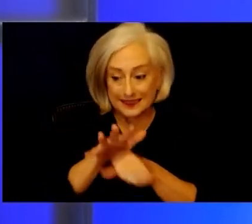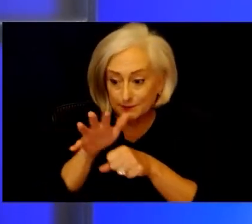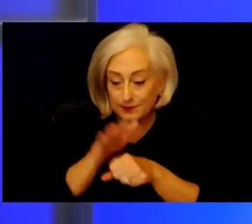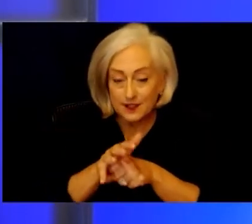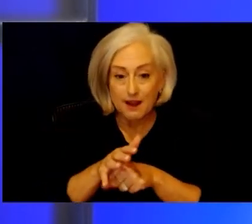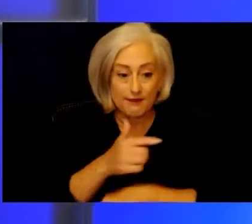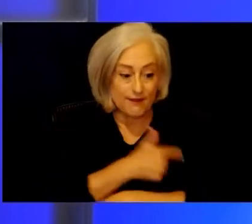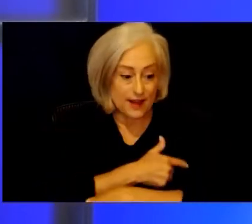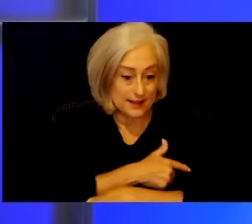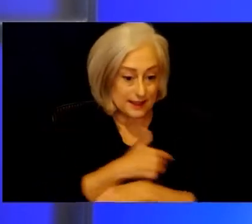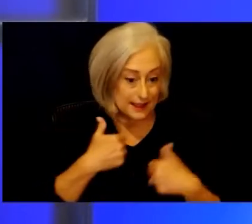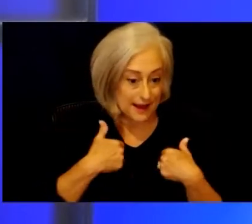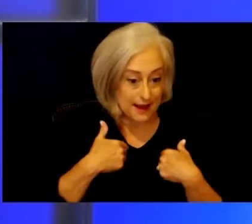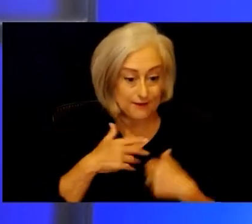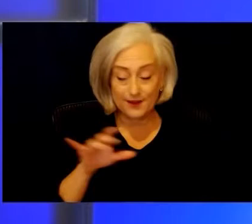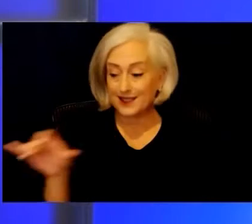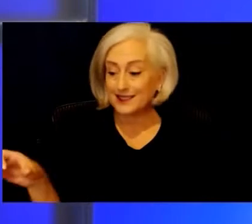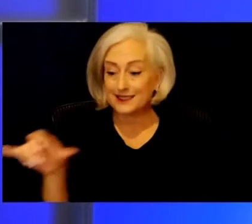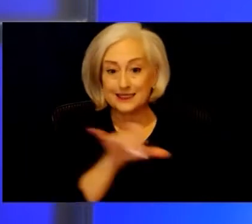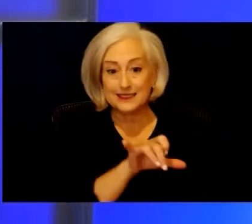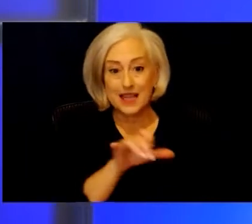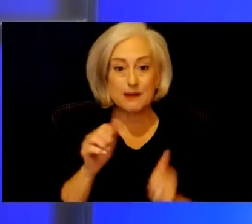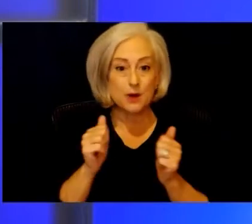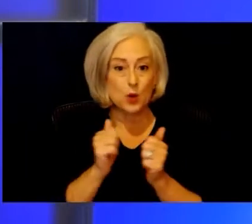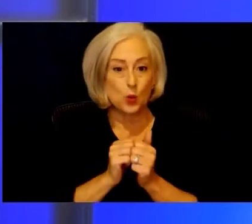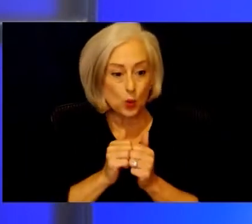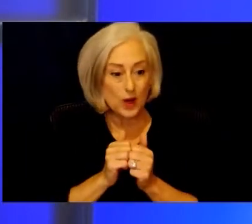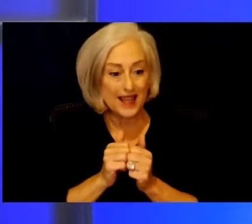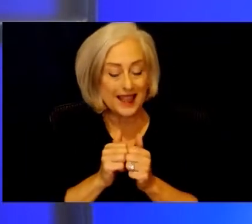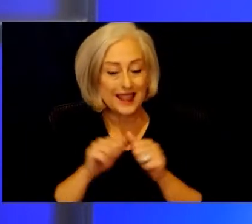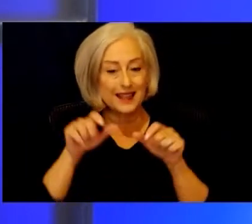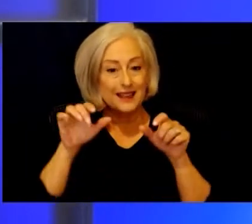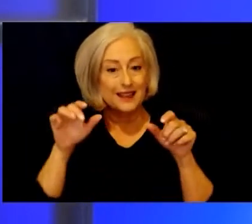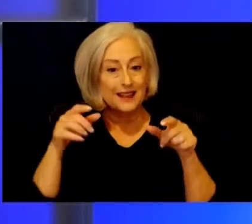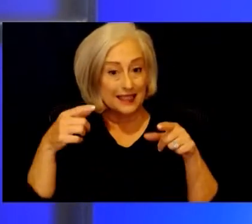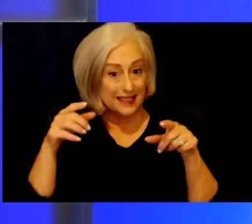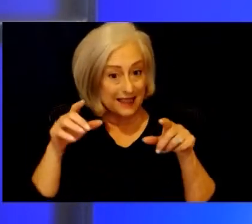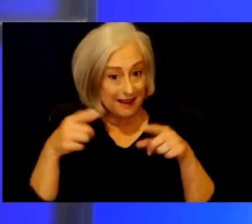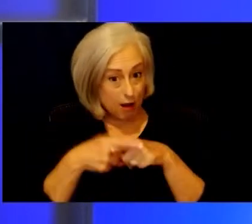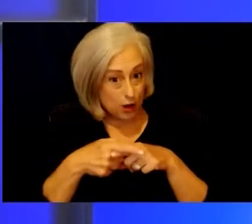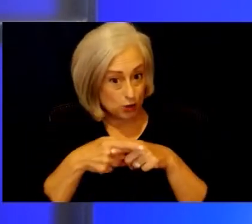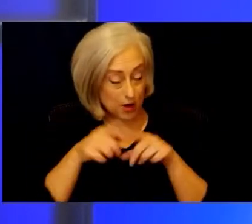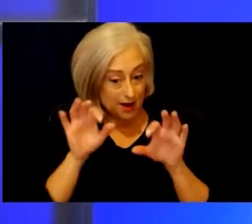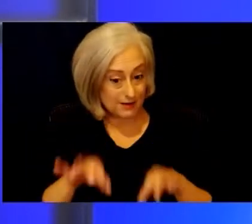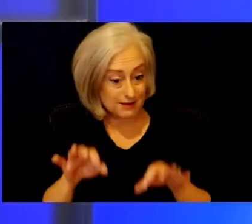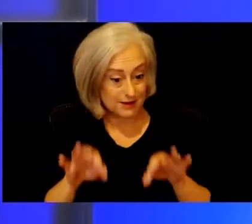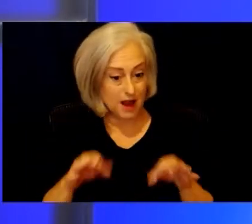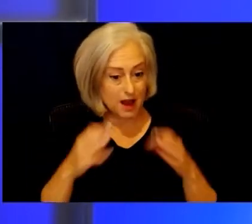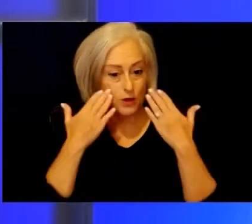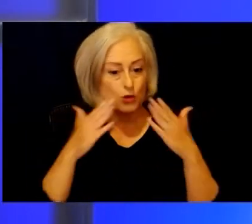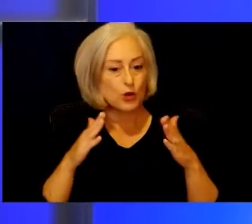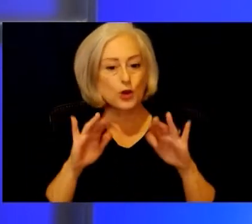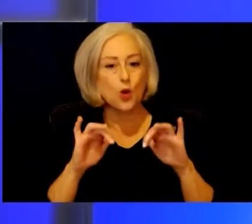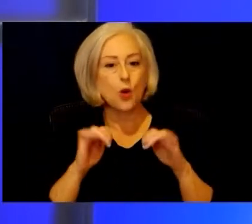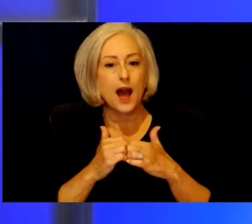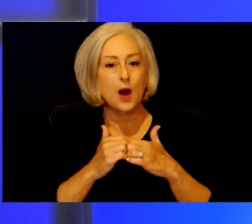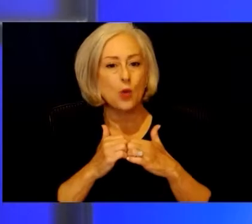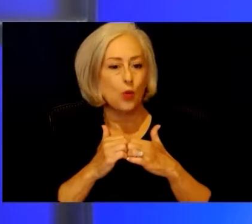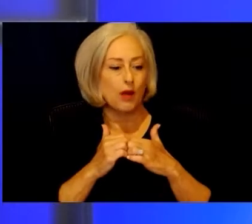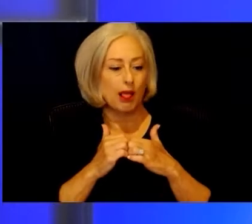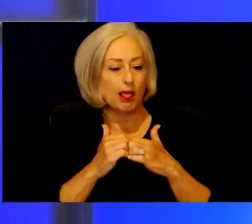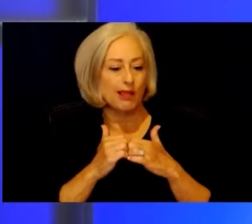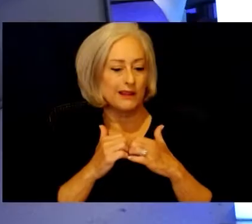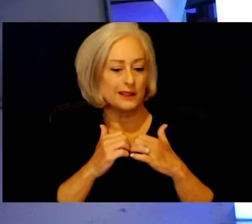contrast, you never know where components of that might start to affect our ability to vaccinate and offer vaccines